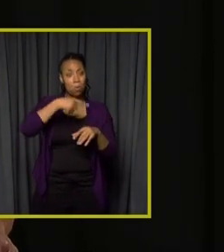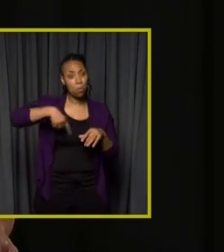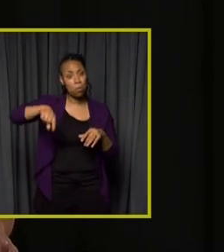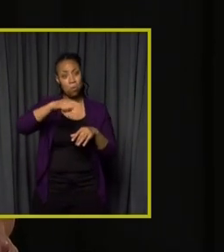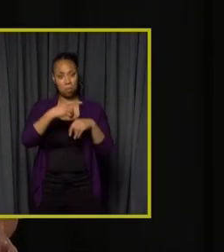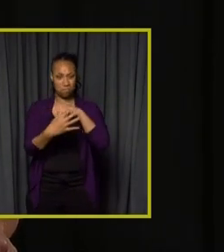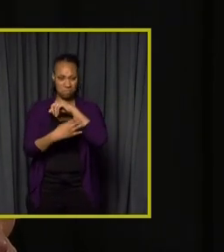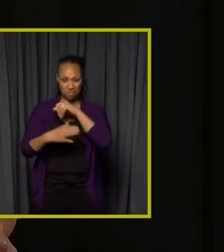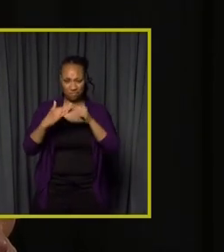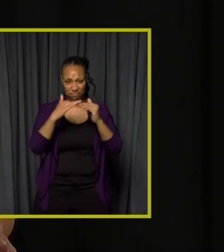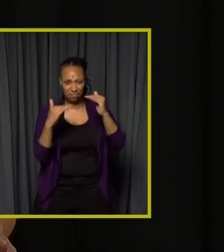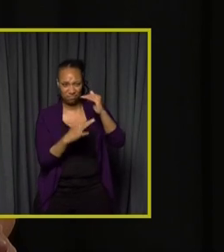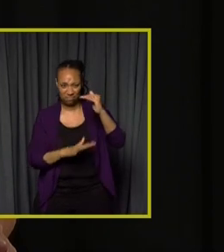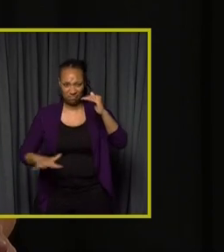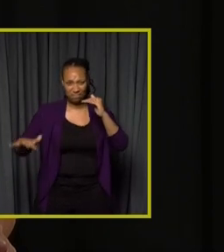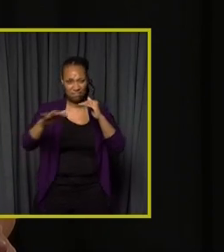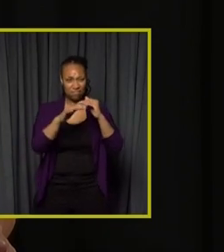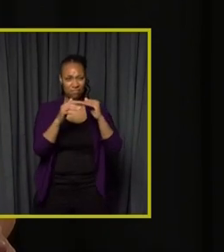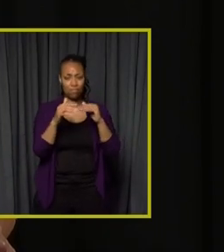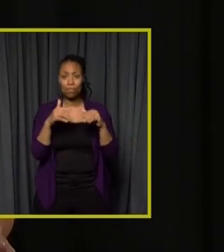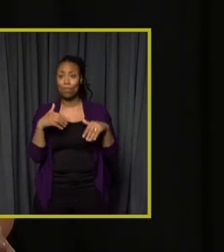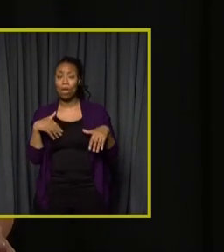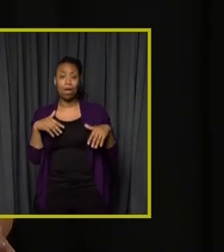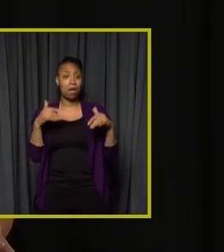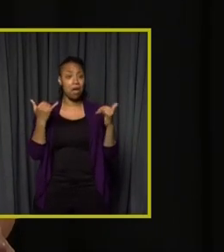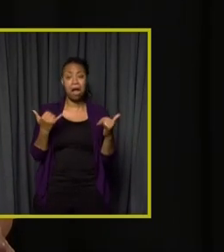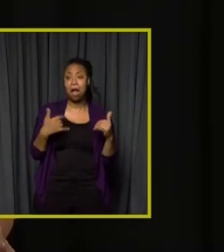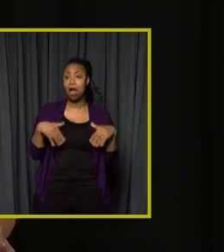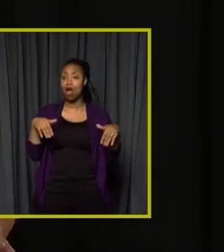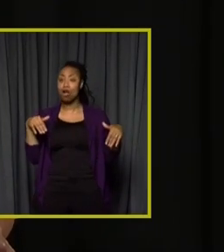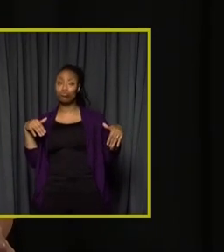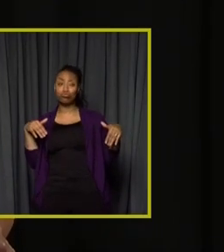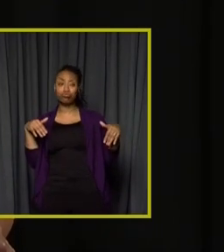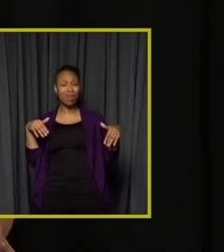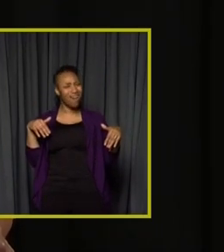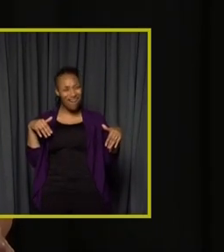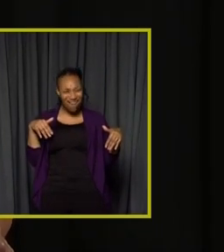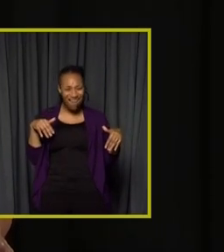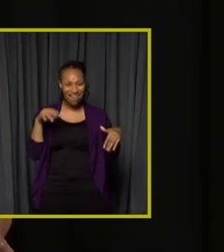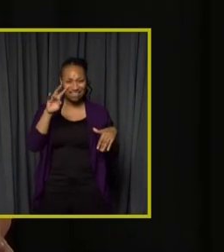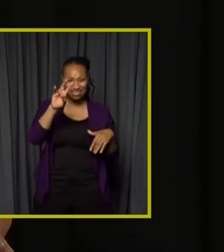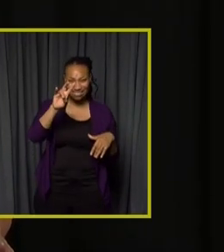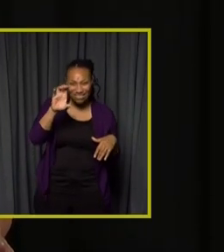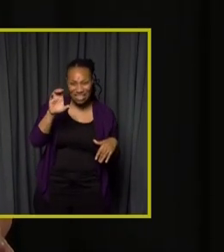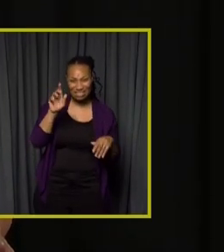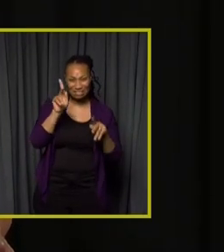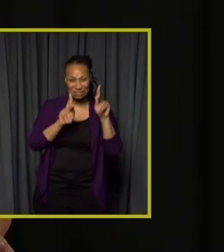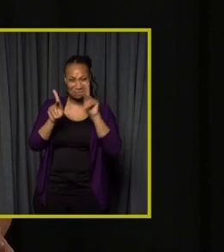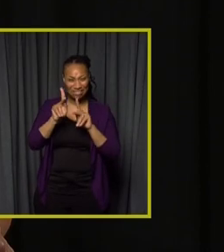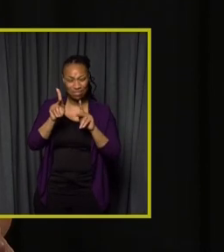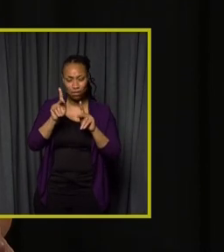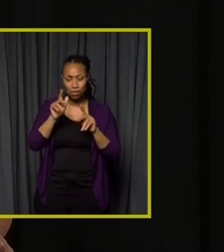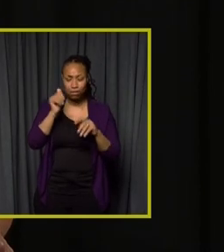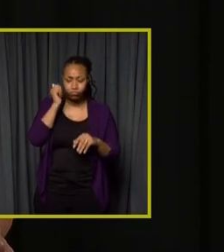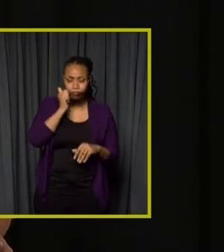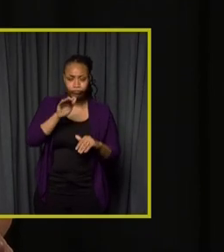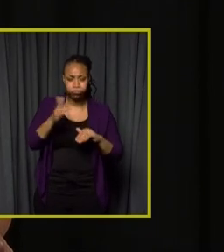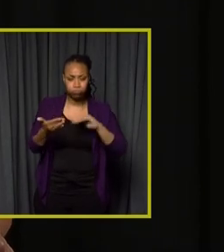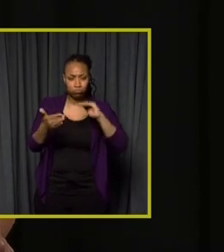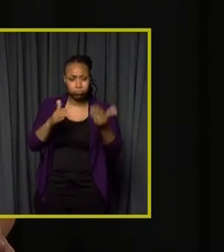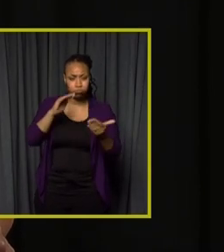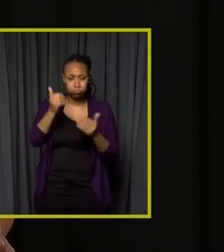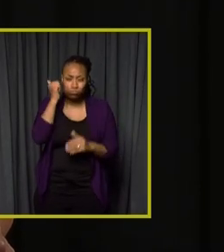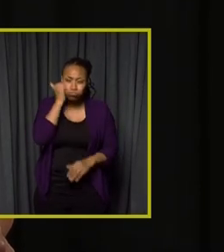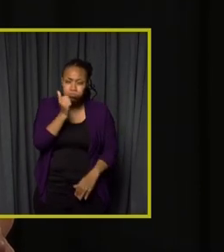stand by as 700 people die every day from poverty and inequality in